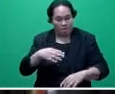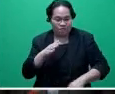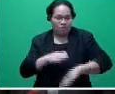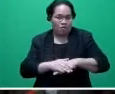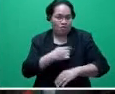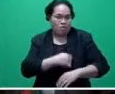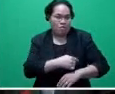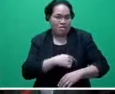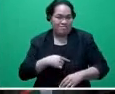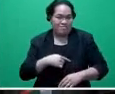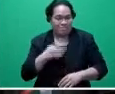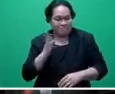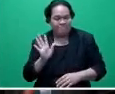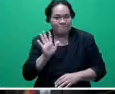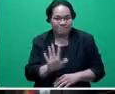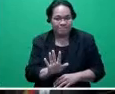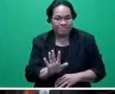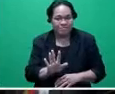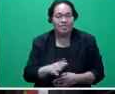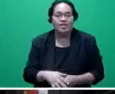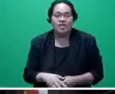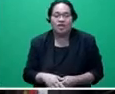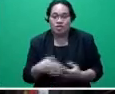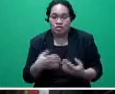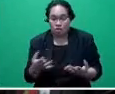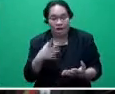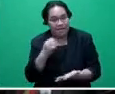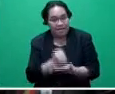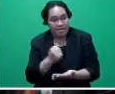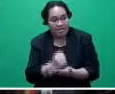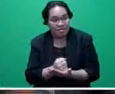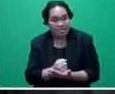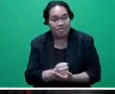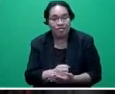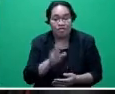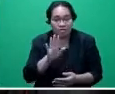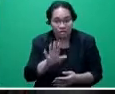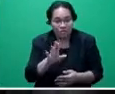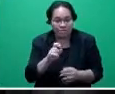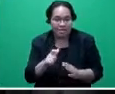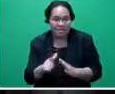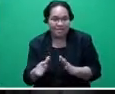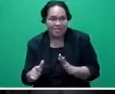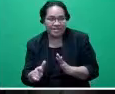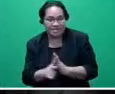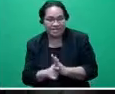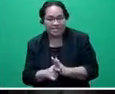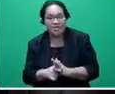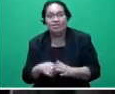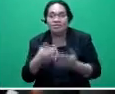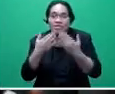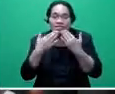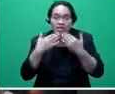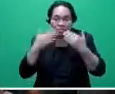to the duties expected of your loyal opposition, and perhaps a guarantee of your unwavering legal protection of our independence here, Mr.